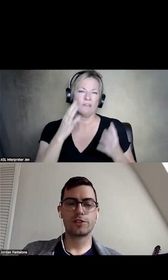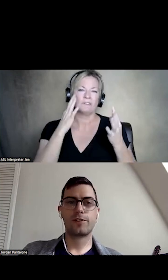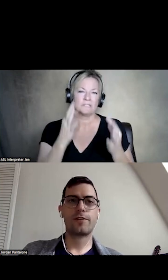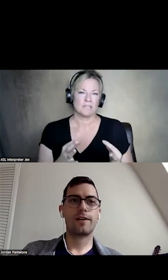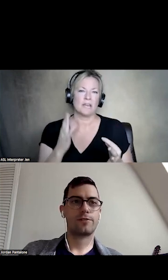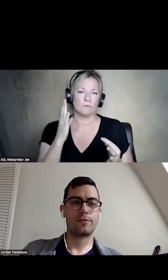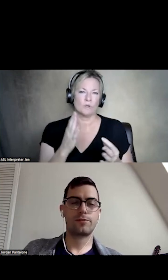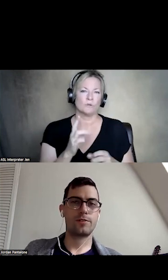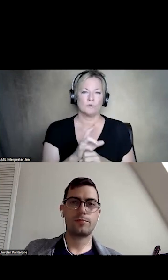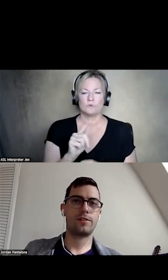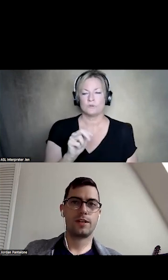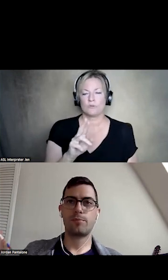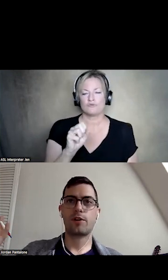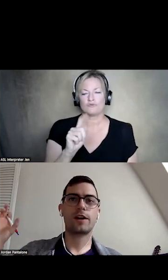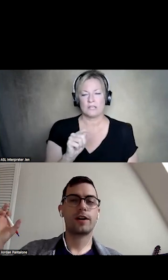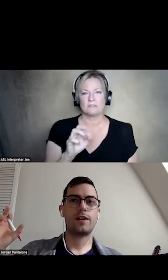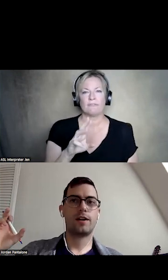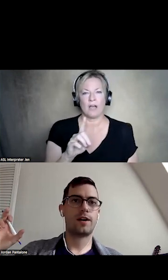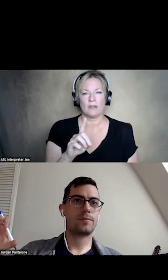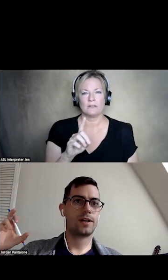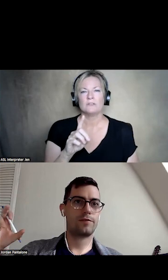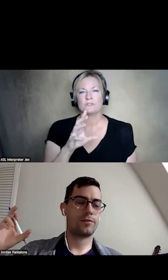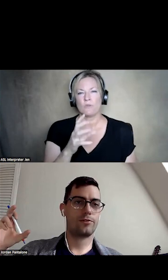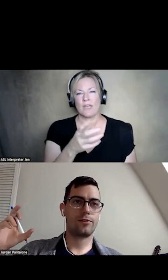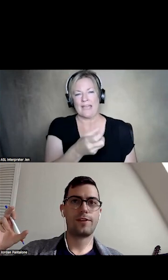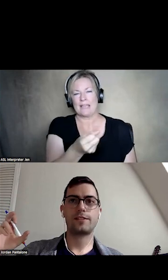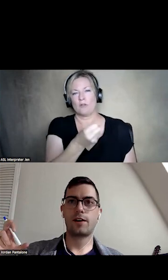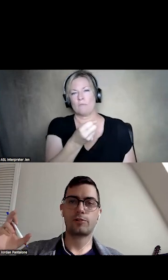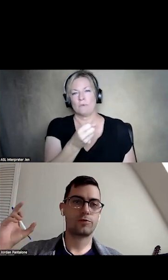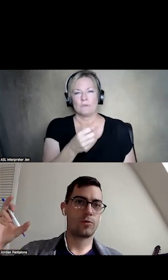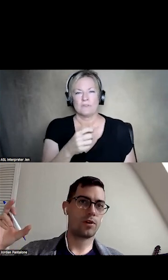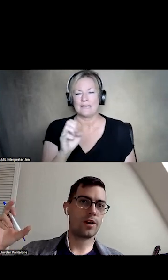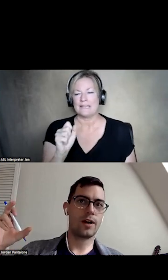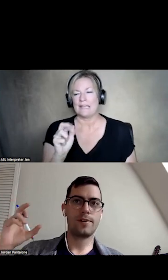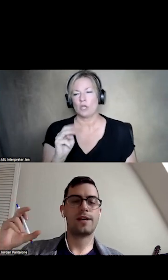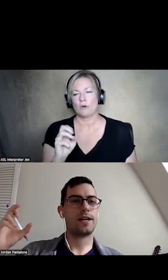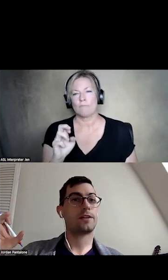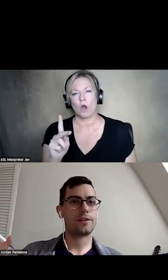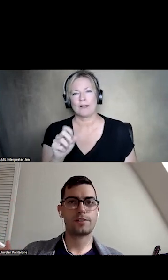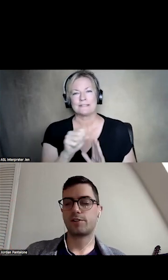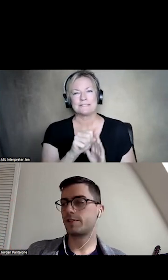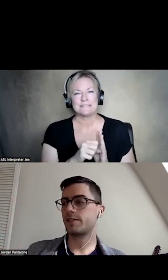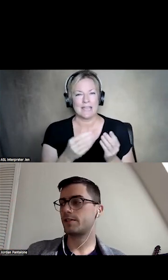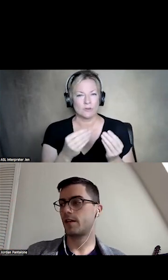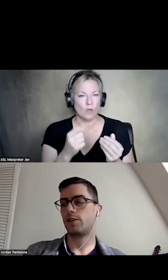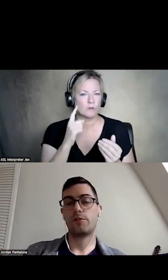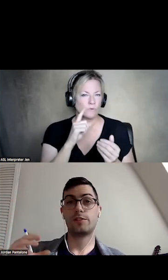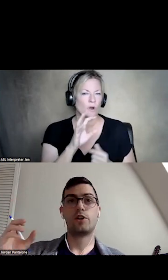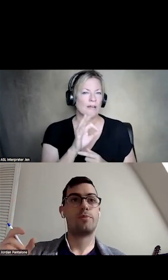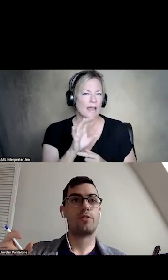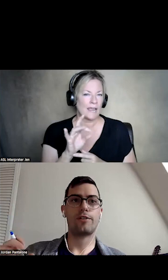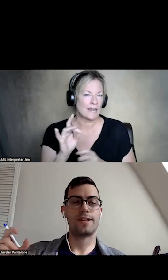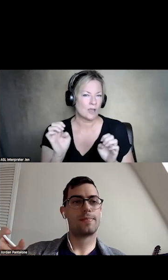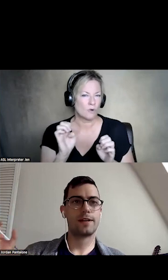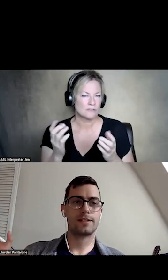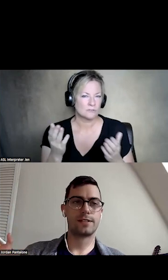the trust fund route, so ultimately earmark kind of those state dollars for 988 and crisis services. There is no